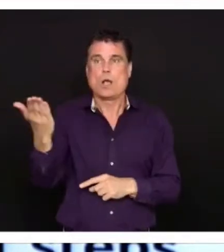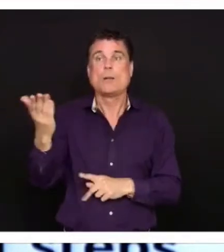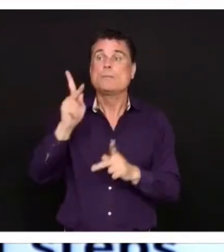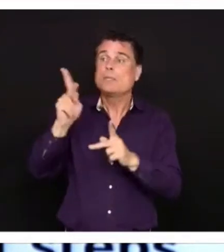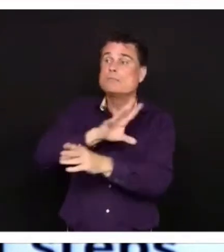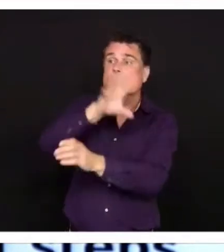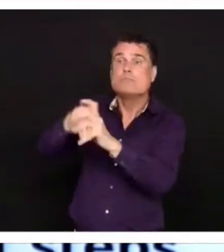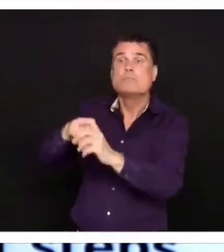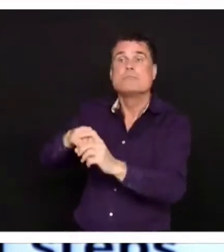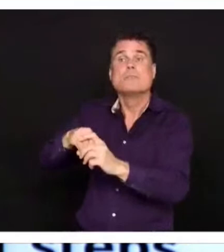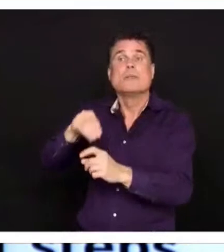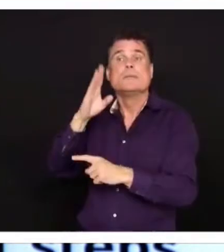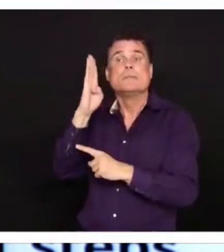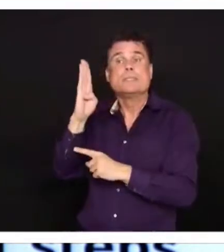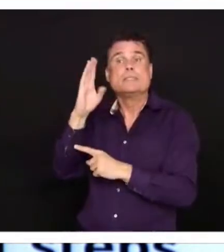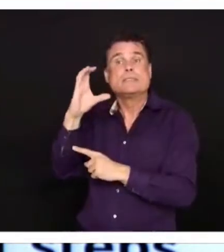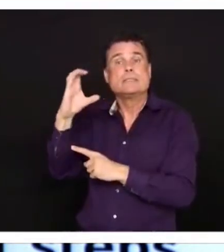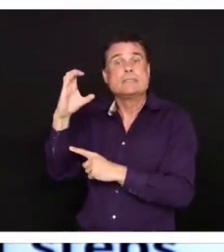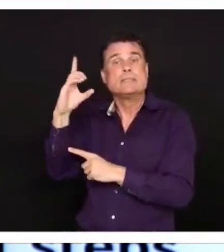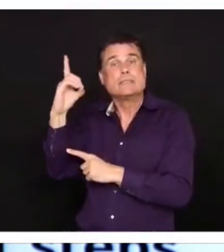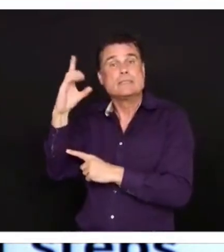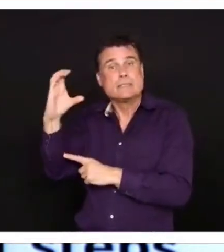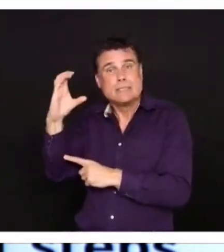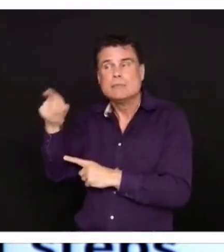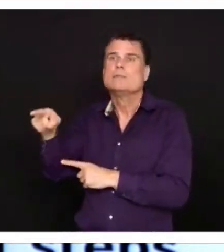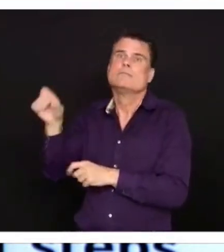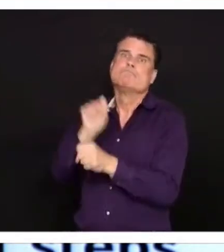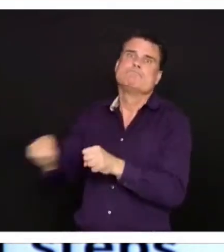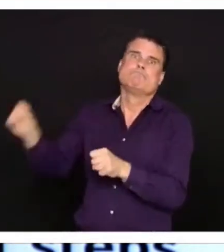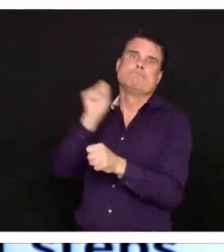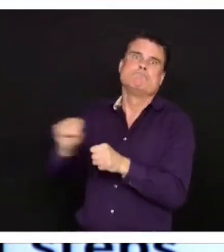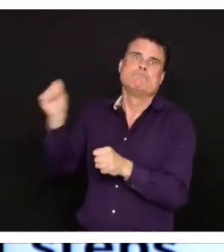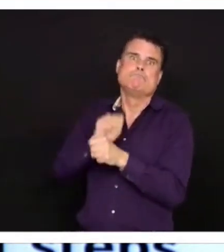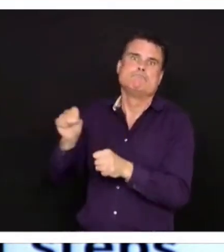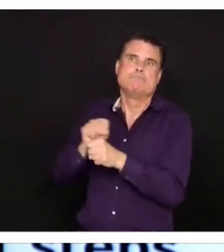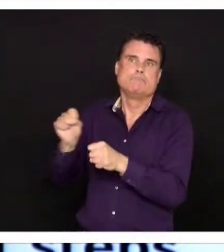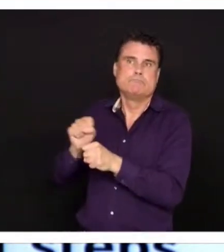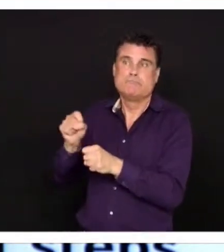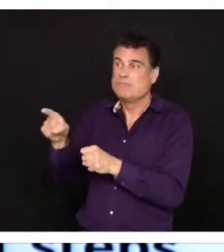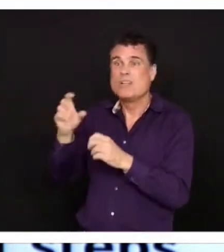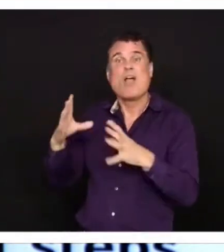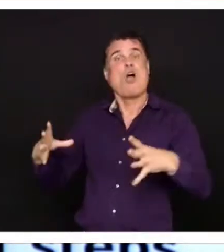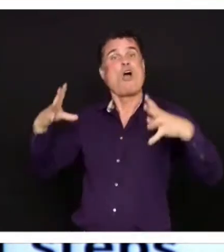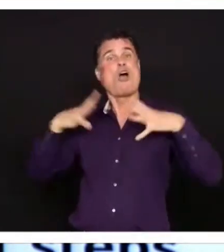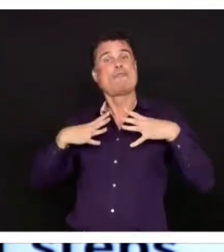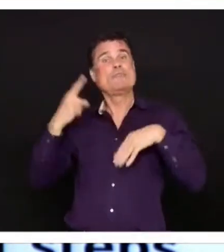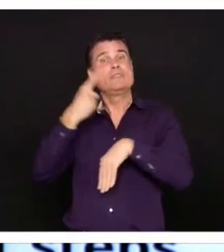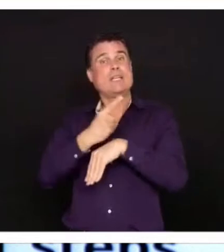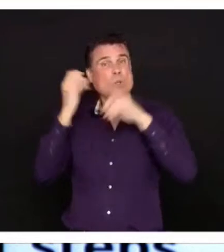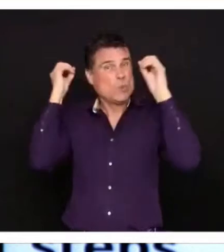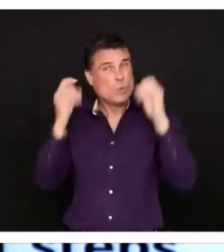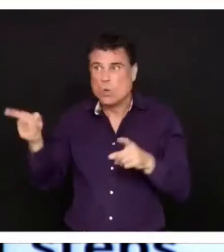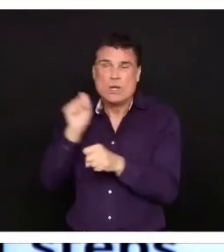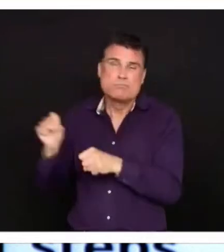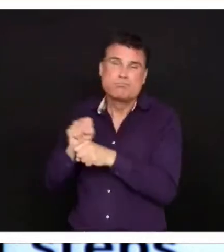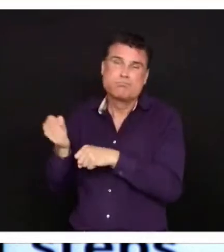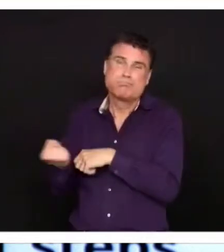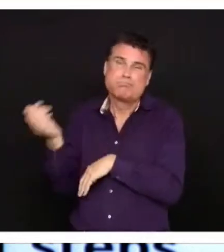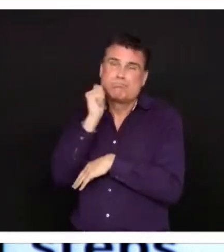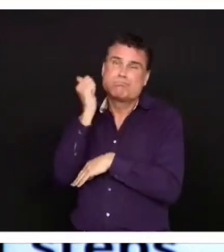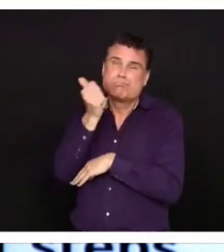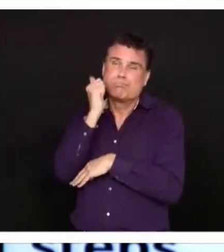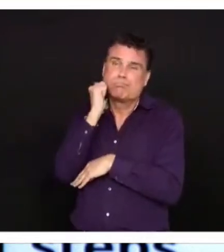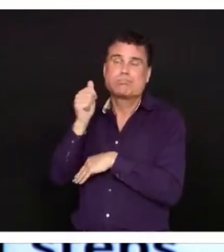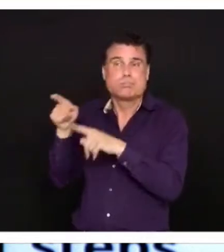all of your efforts, we have to, being 100% all in may change, but we have to continue to be 100% all in